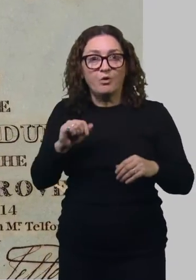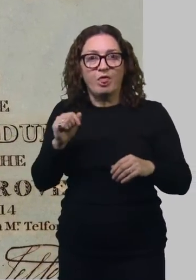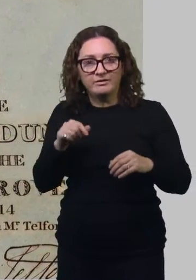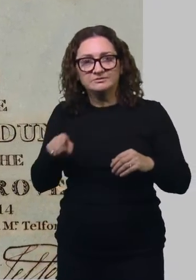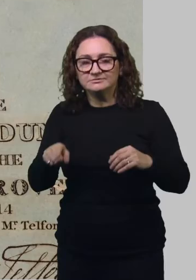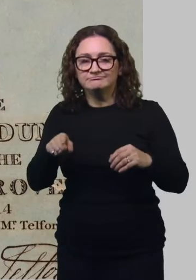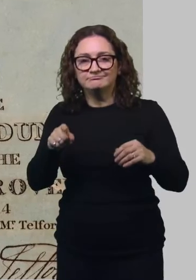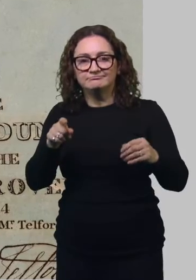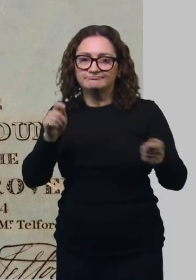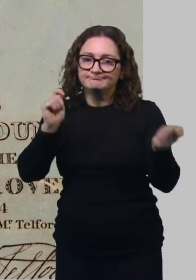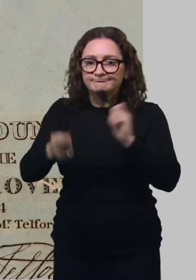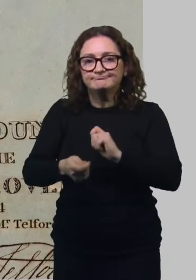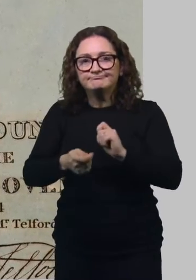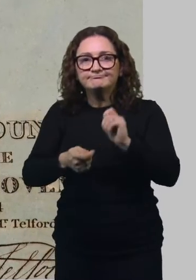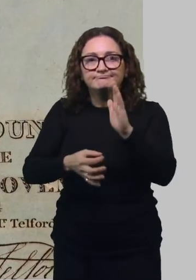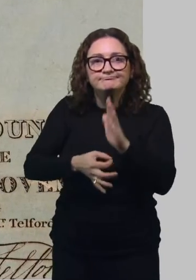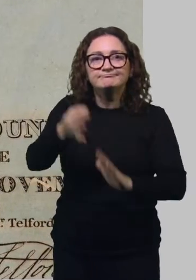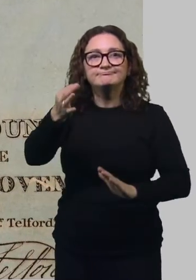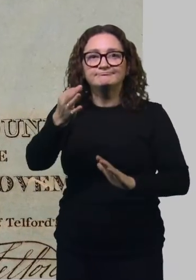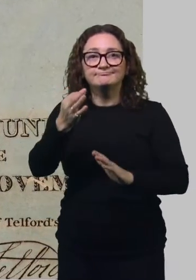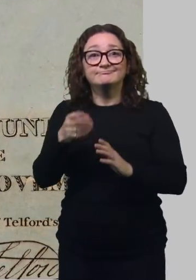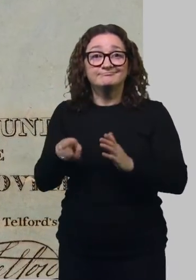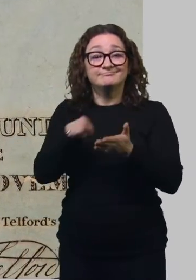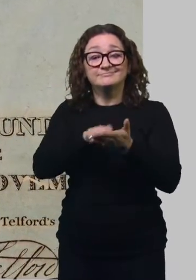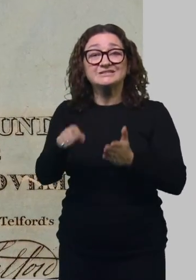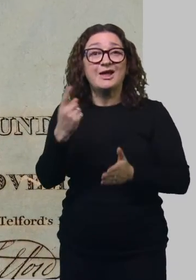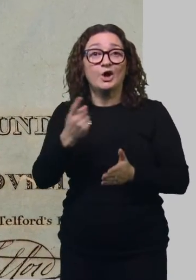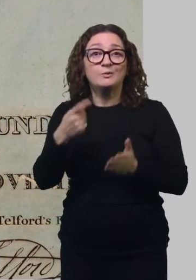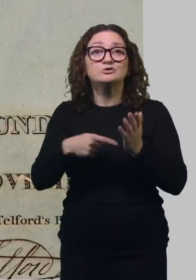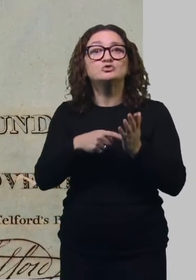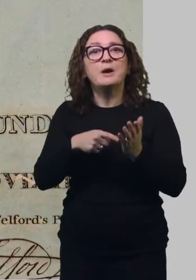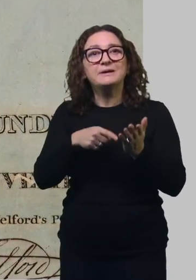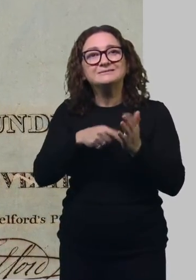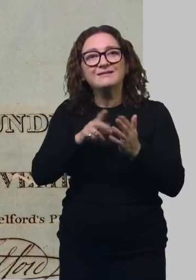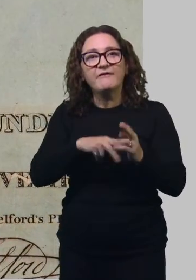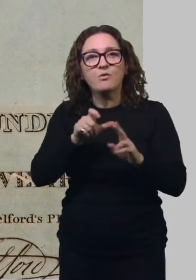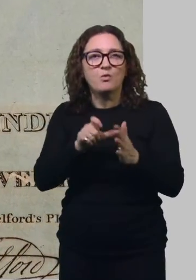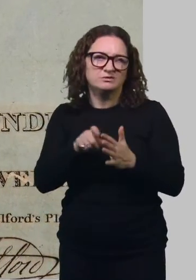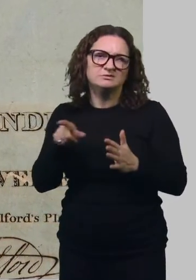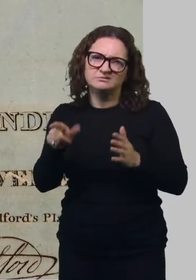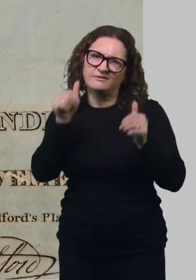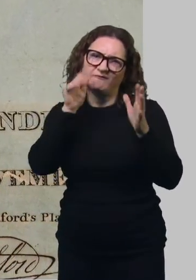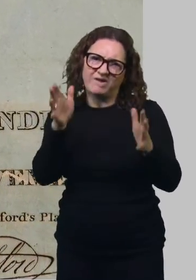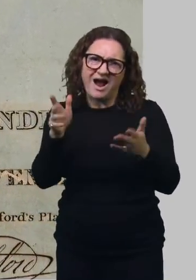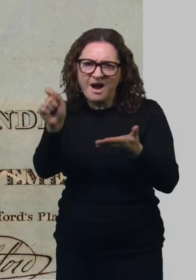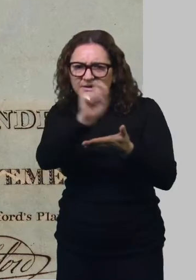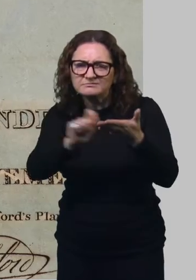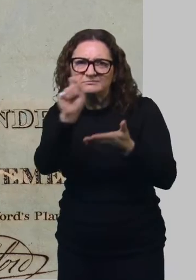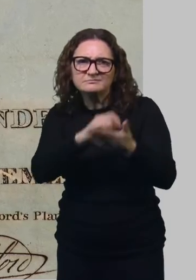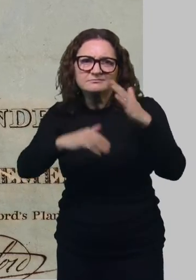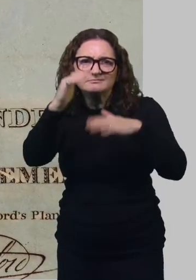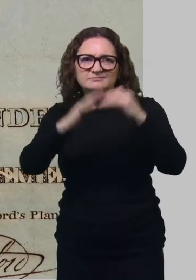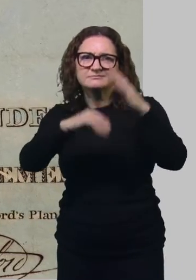famous engineer Thomas Telford. Thomas Telford was responsible for the construction, in Britain and abroad, of a large number of